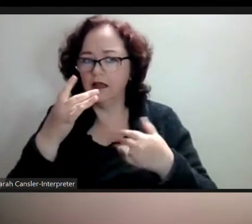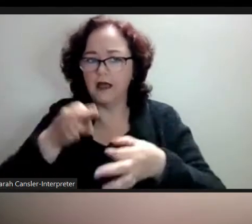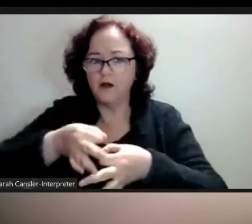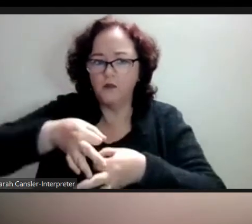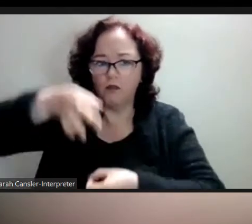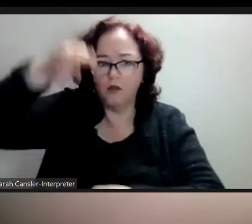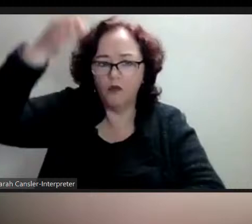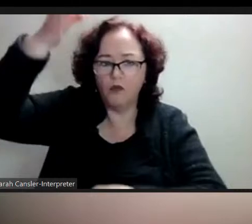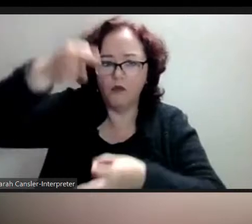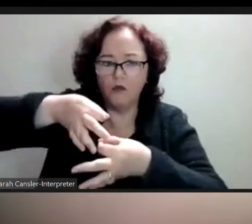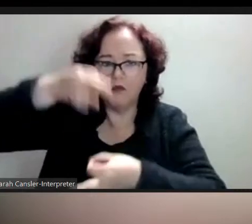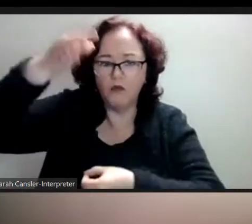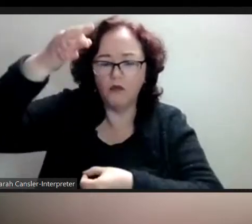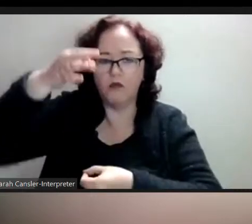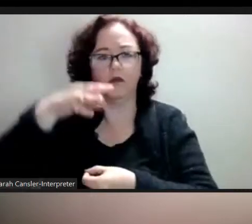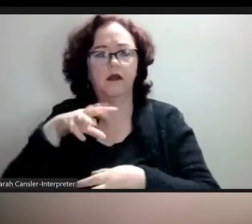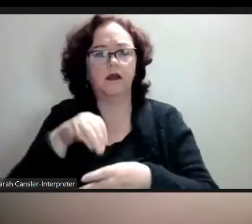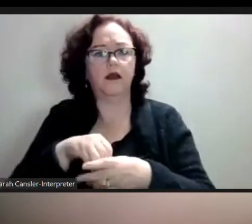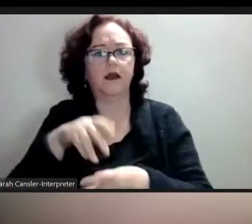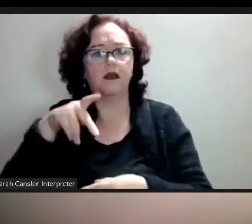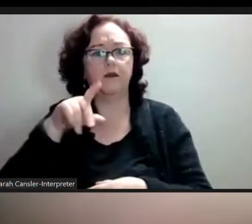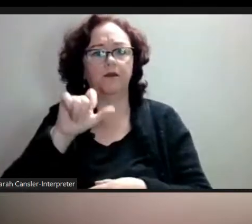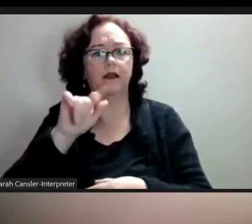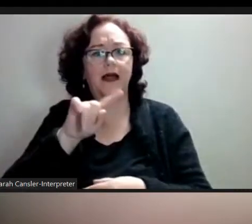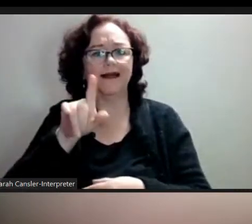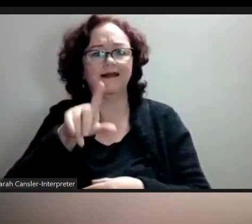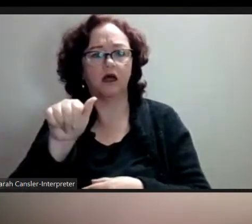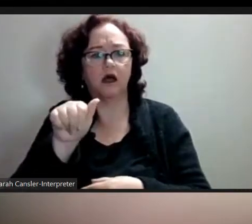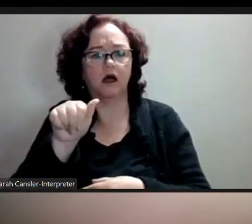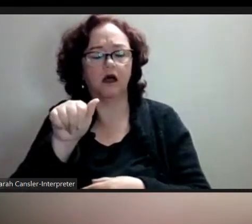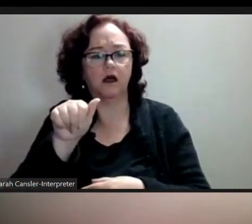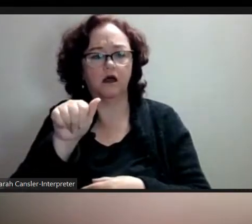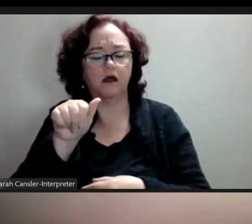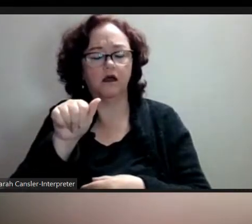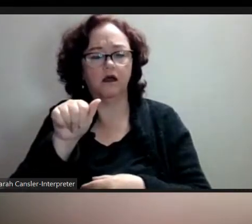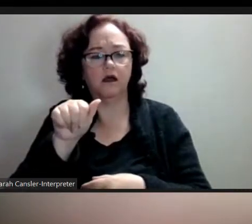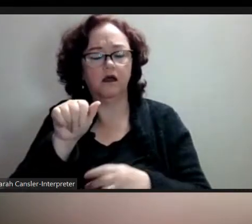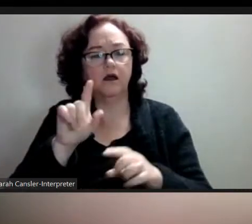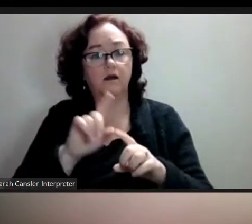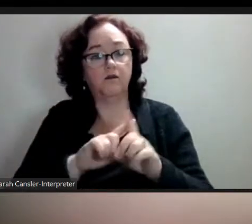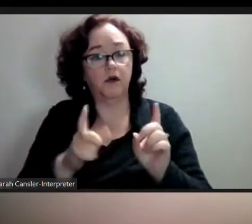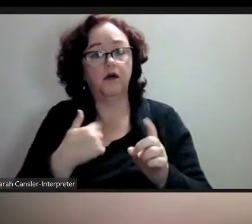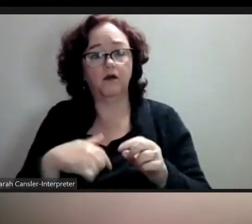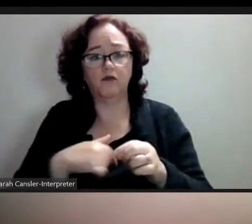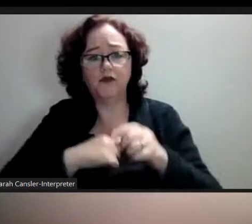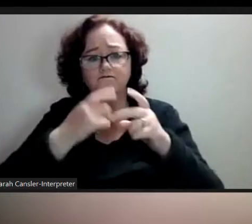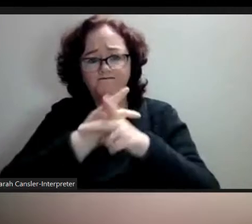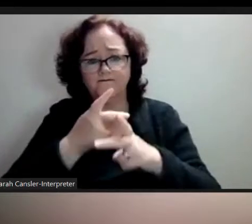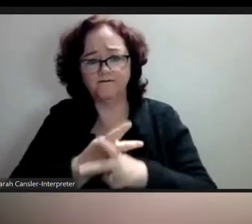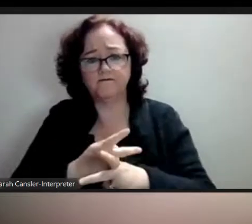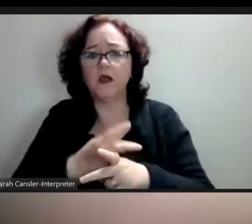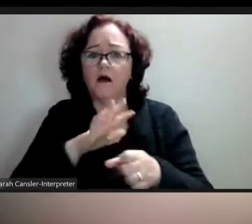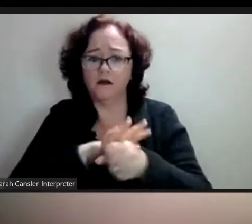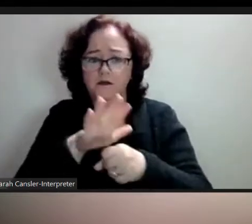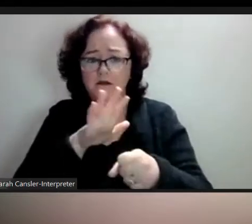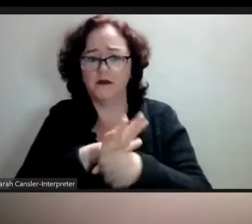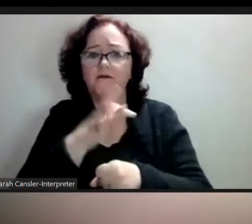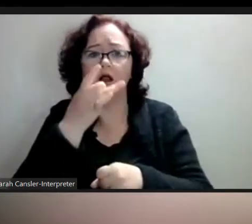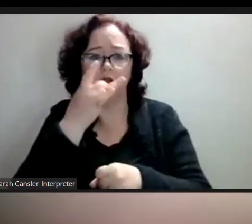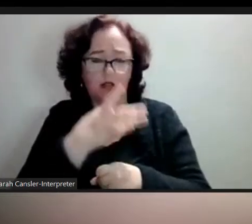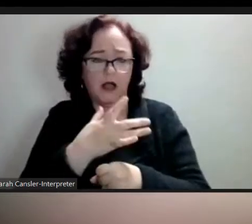in the plaza, but have calculated light levels to be acceptable for